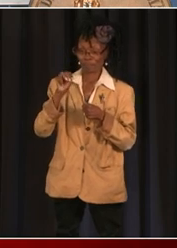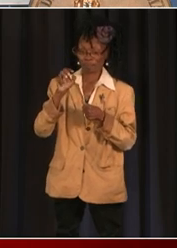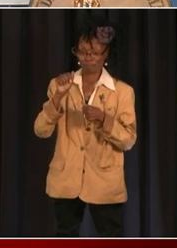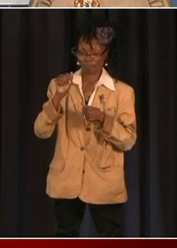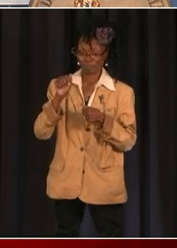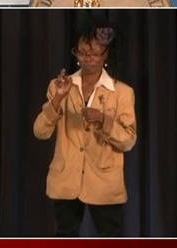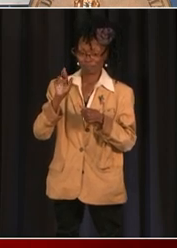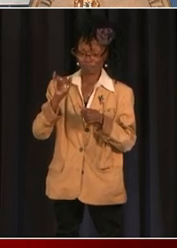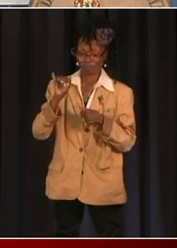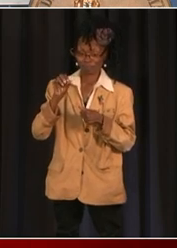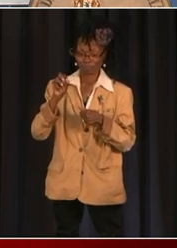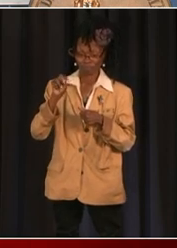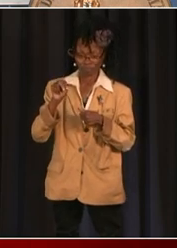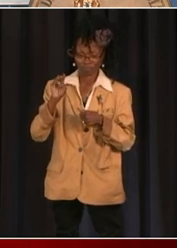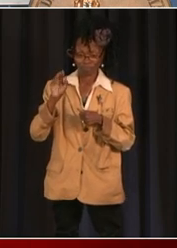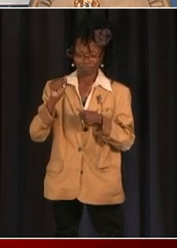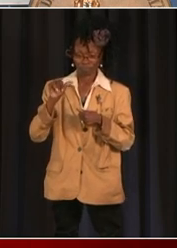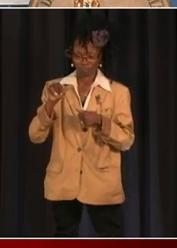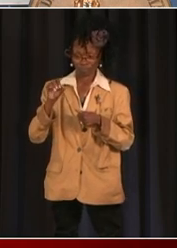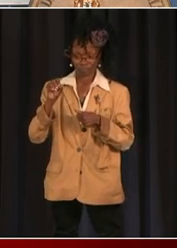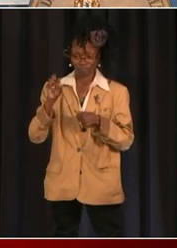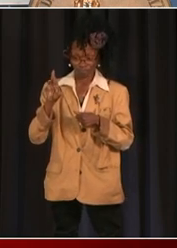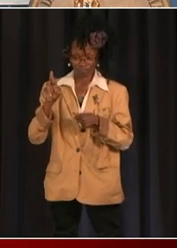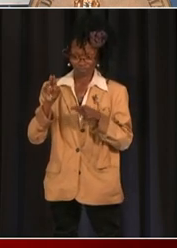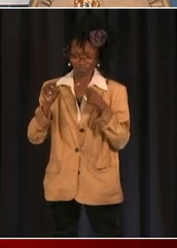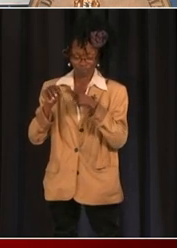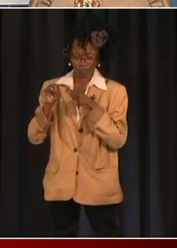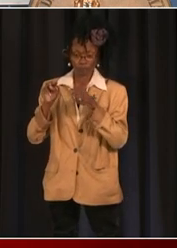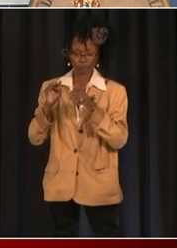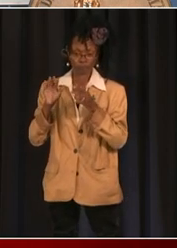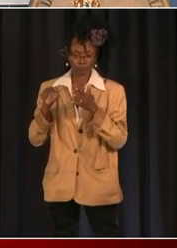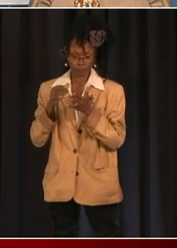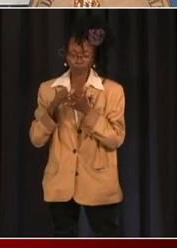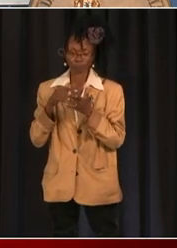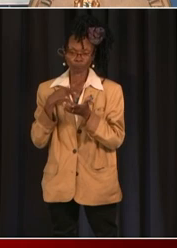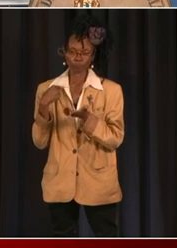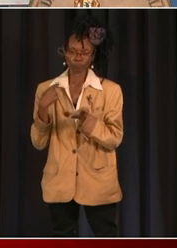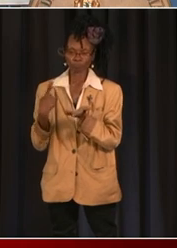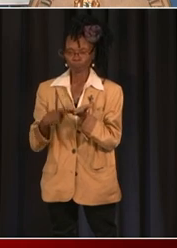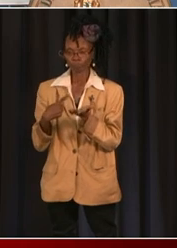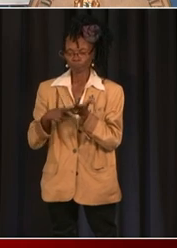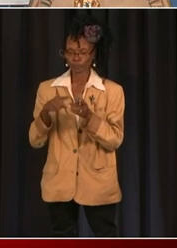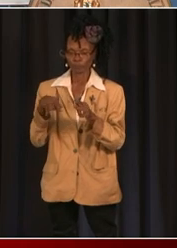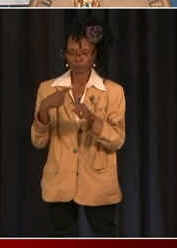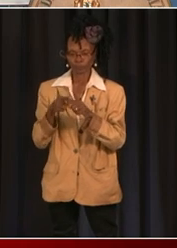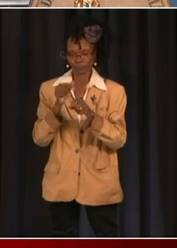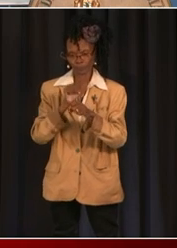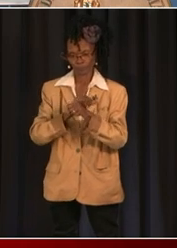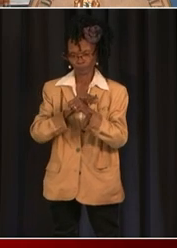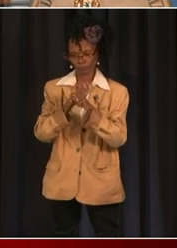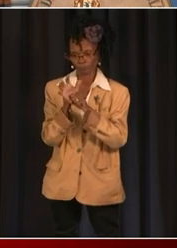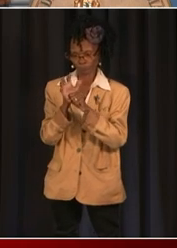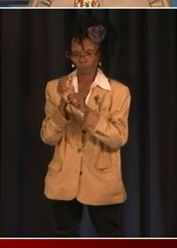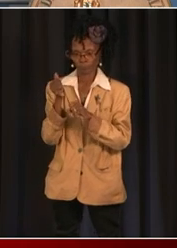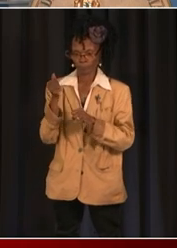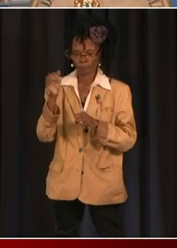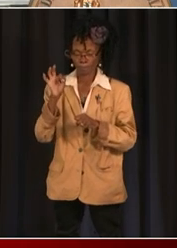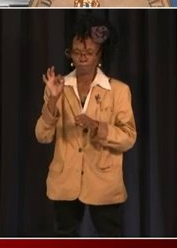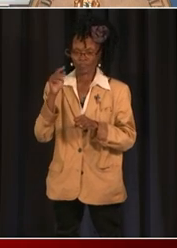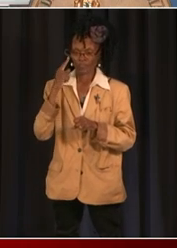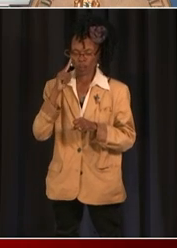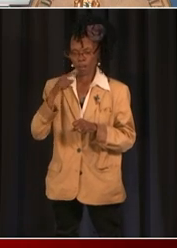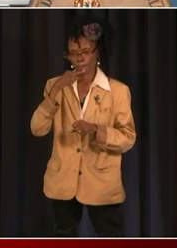a COVID-19 update. And specifically today, we will be talking about back to